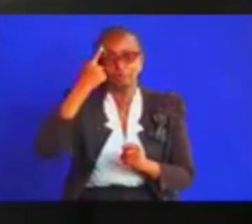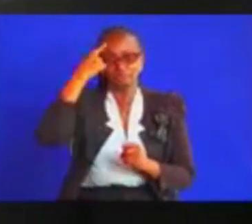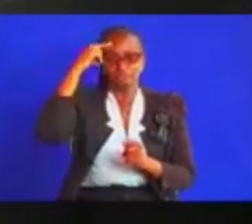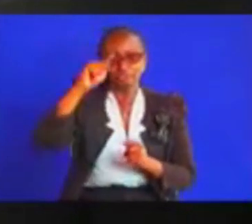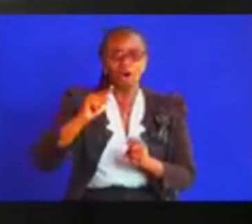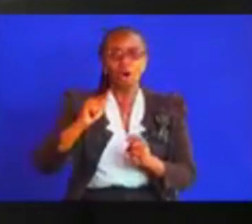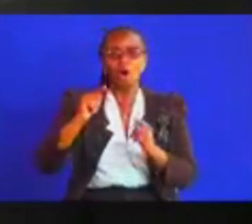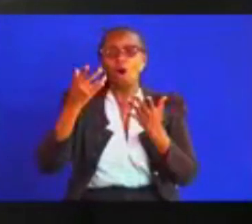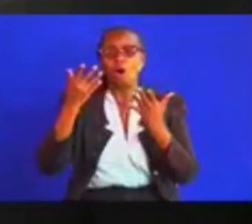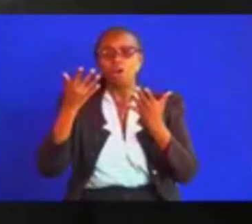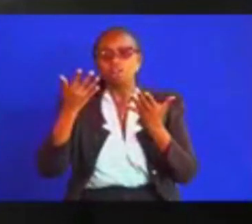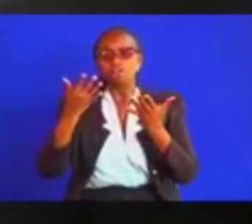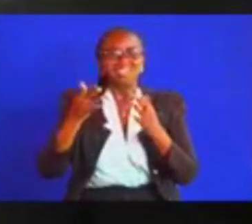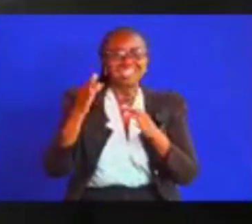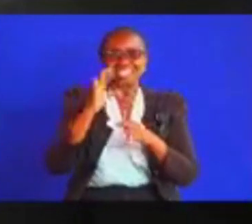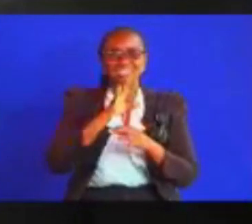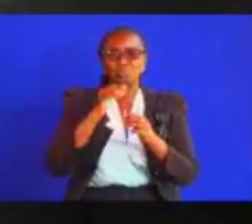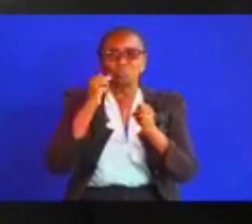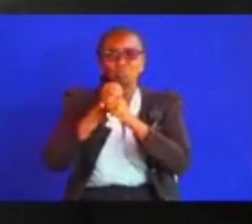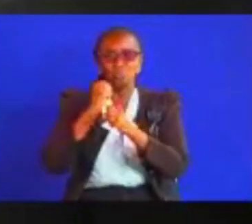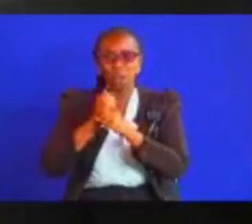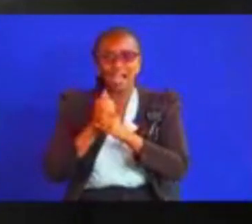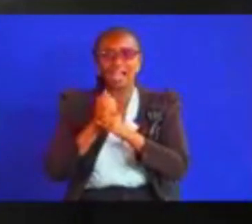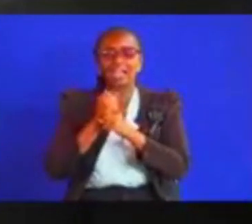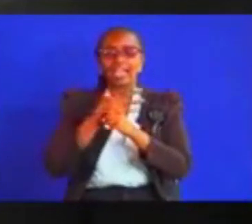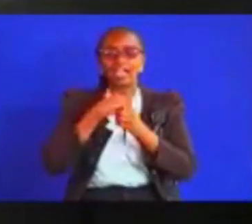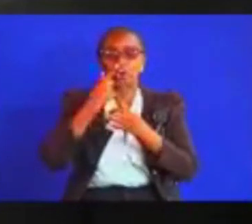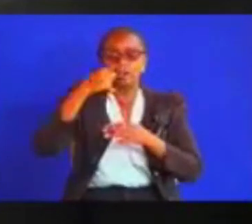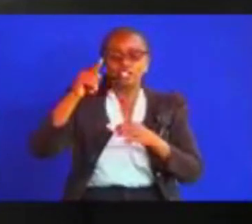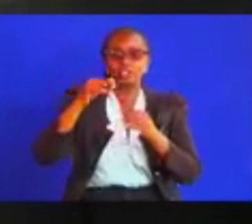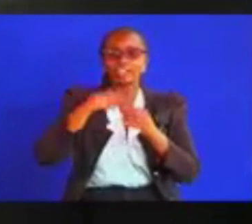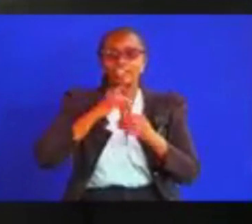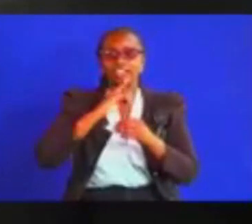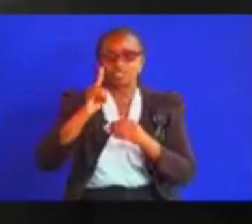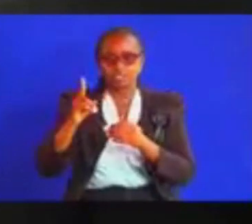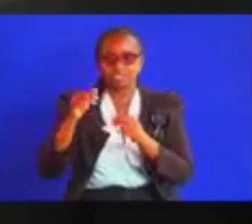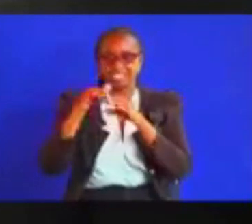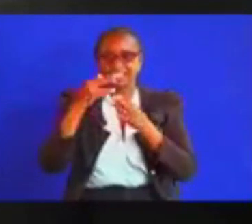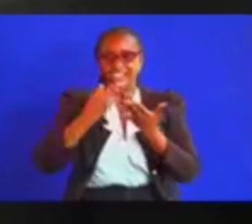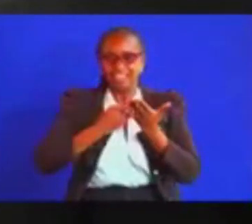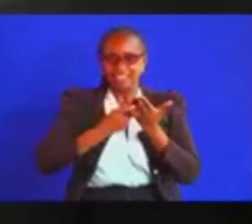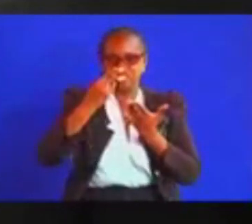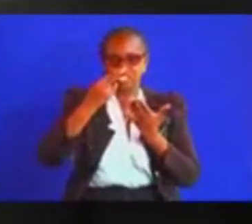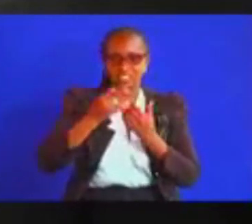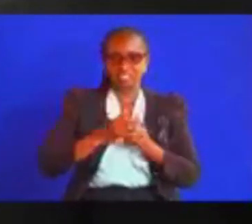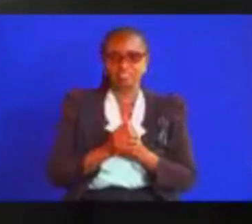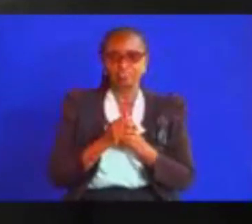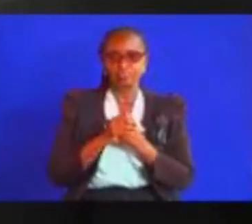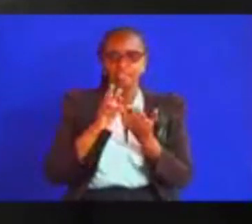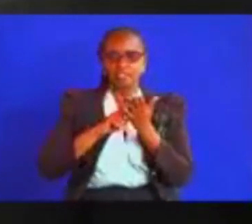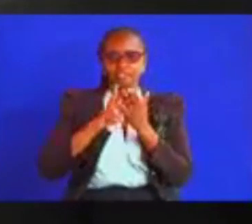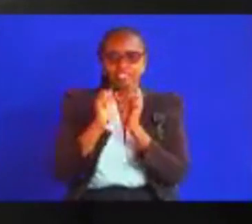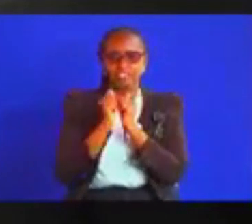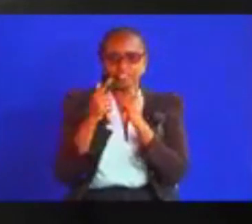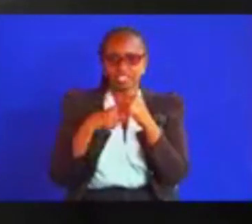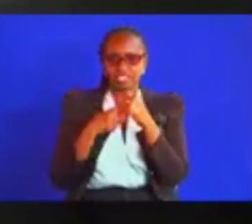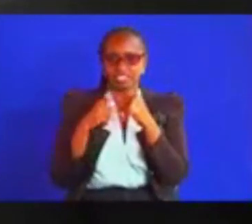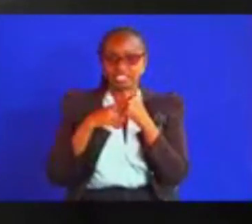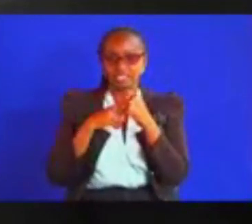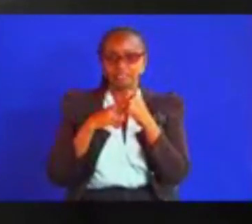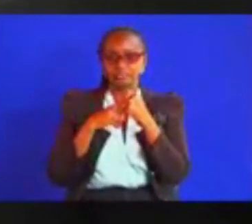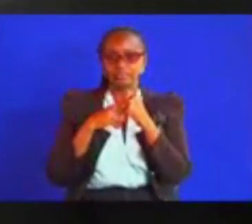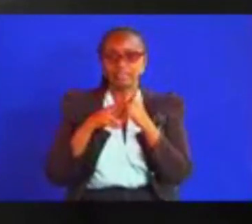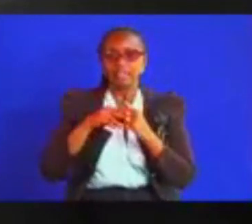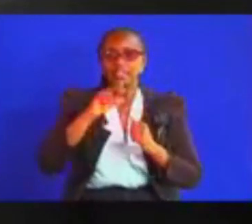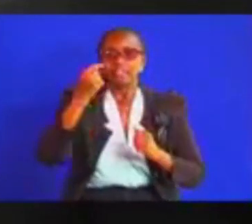doctrine, reproof, correction, and instruction in righteousness. To what end? Verse 17. It says that the